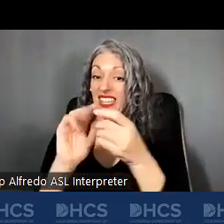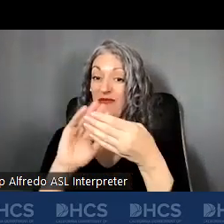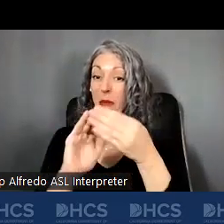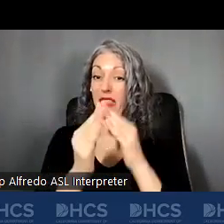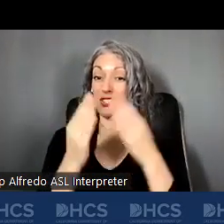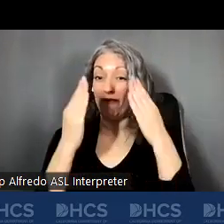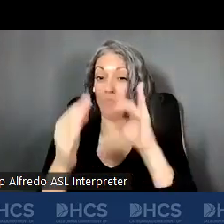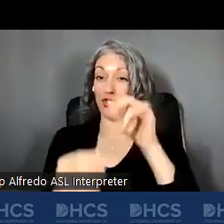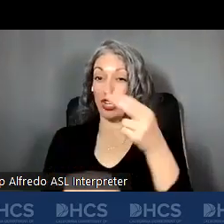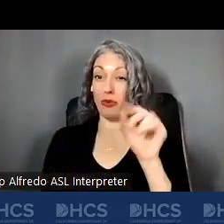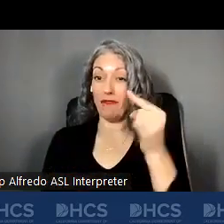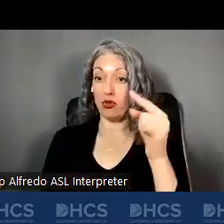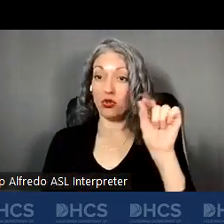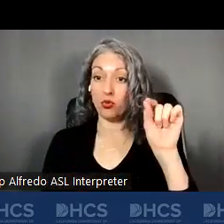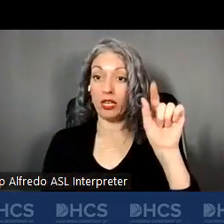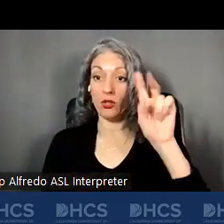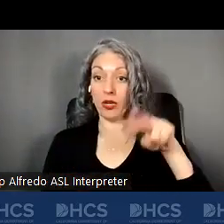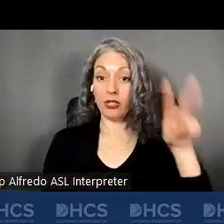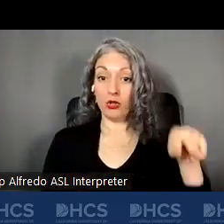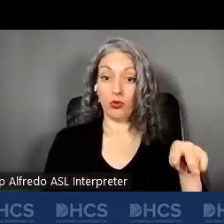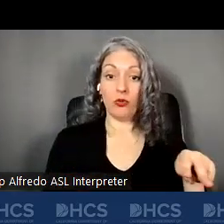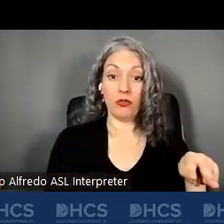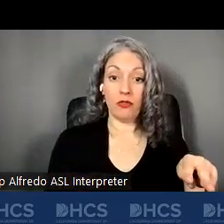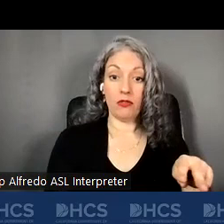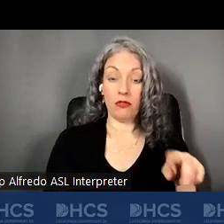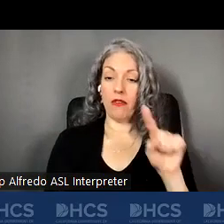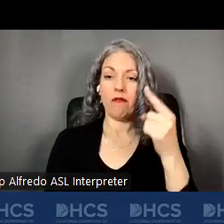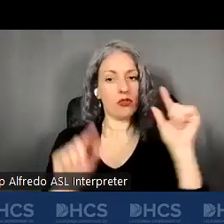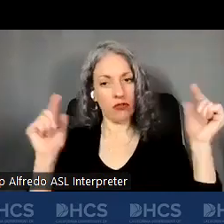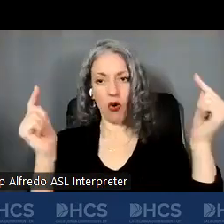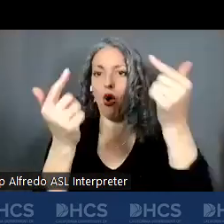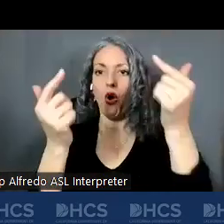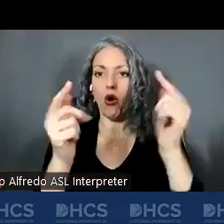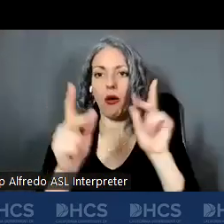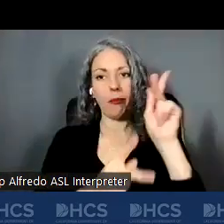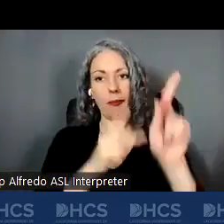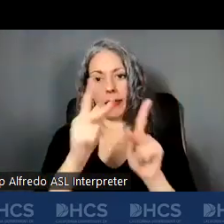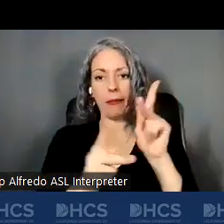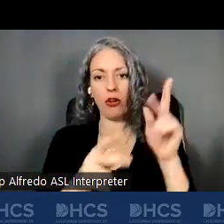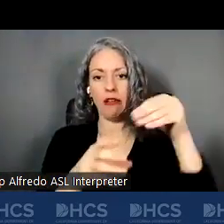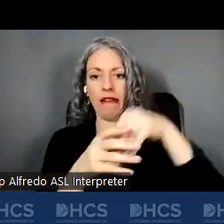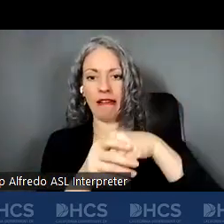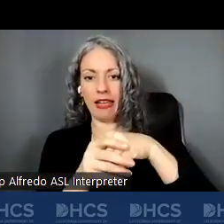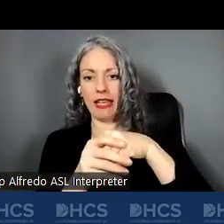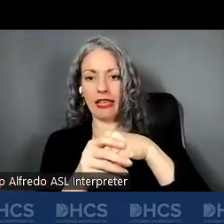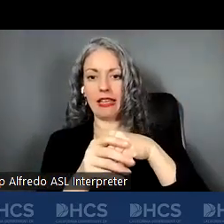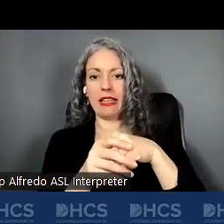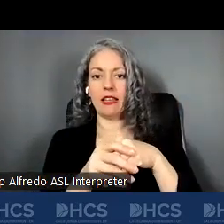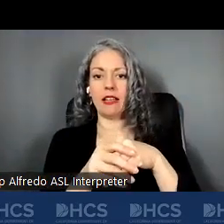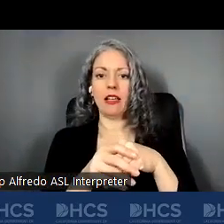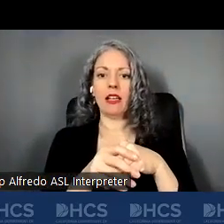January 1 of 2022. First for all of the individuals that were in these pilot initiatives that